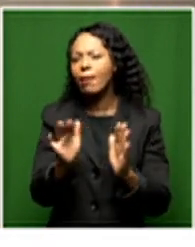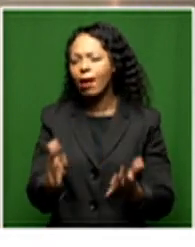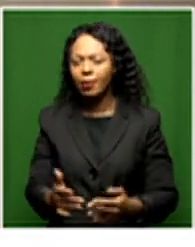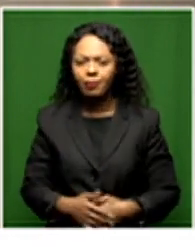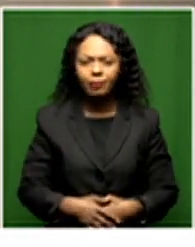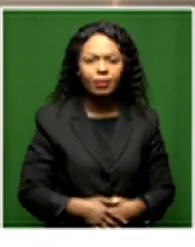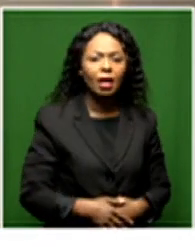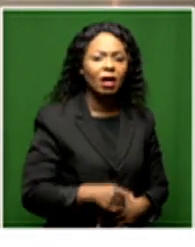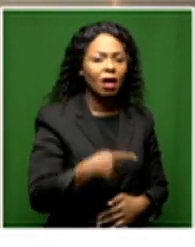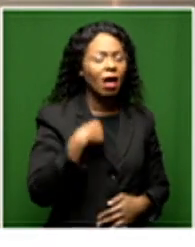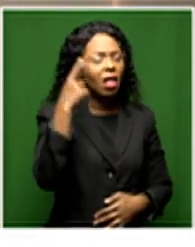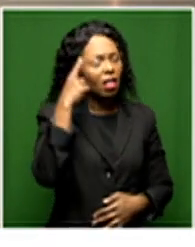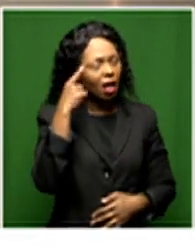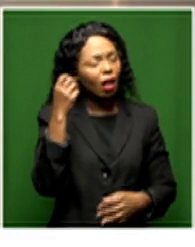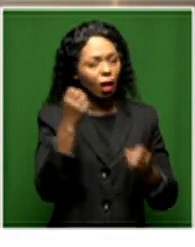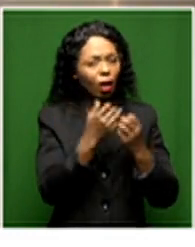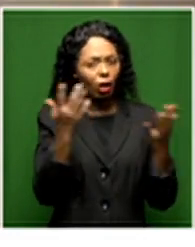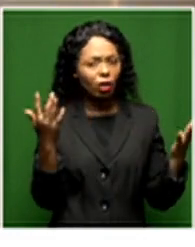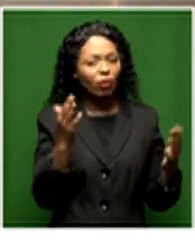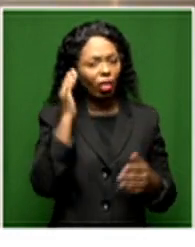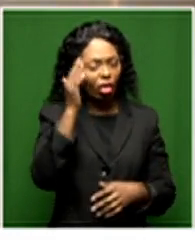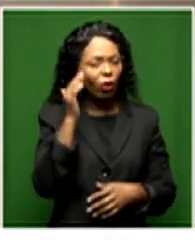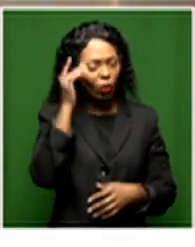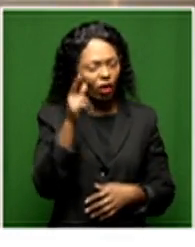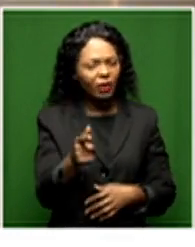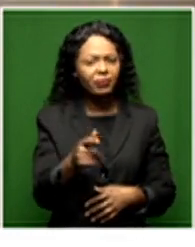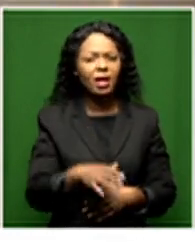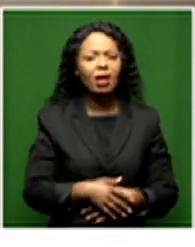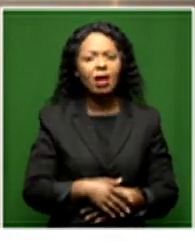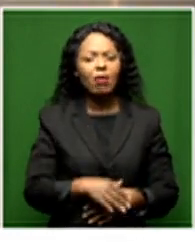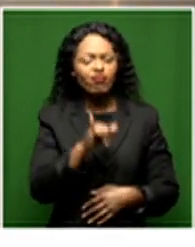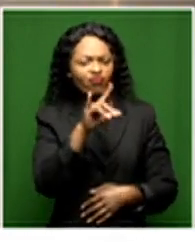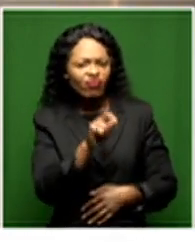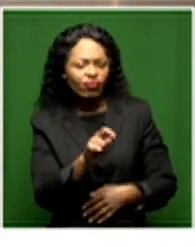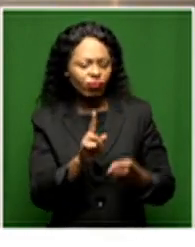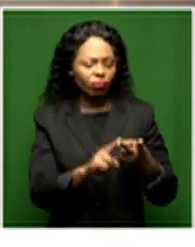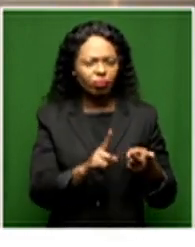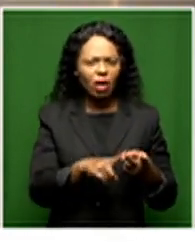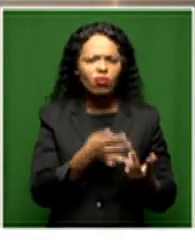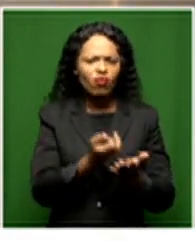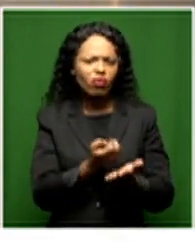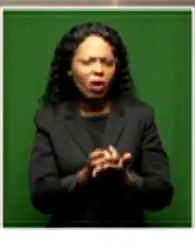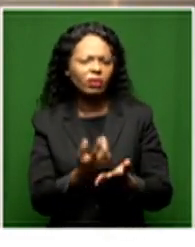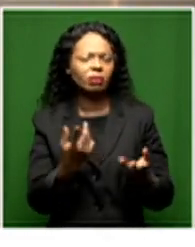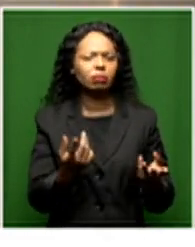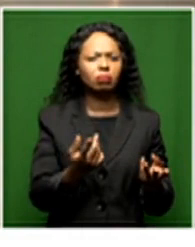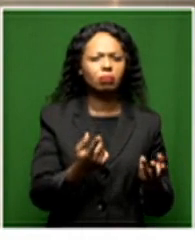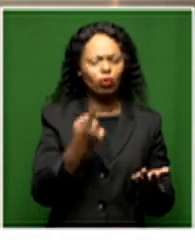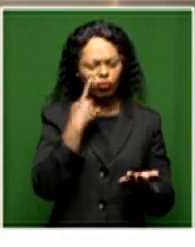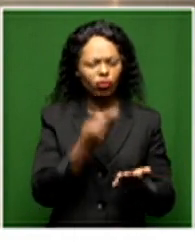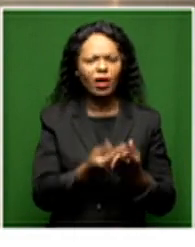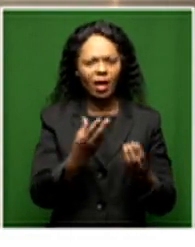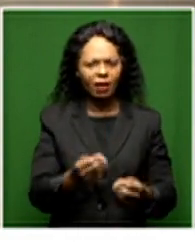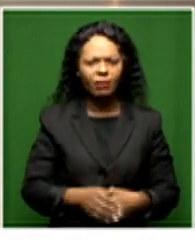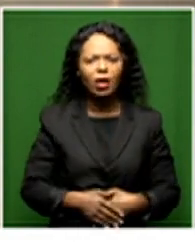I think a lot of the theory that's been spoken about the digital economy and what's possible is being proven to be real. So the first thing is that there